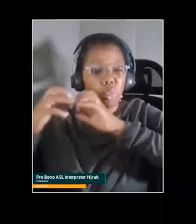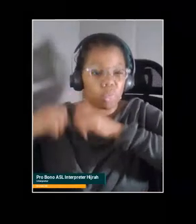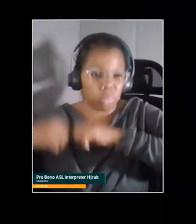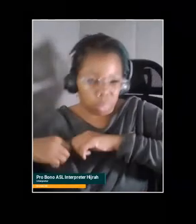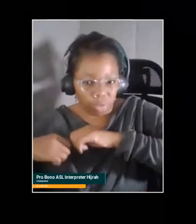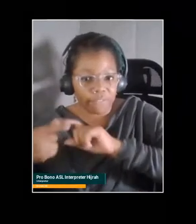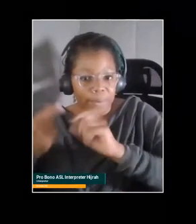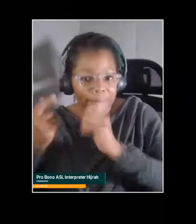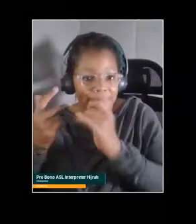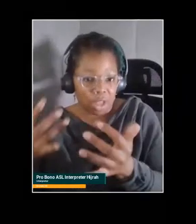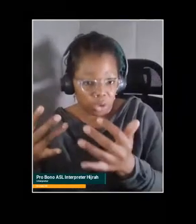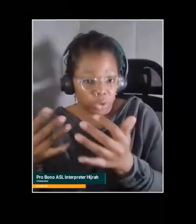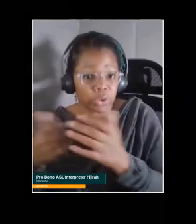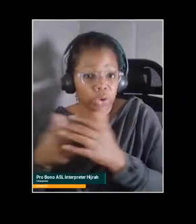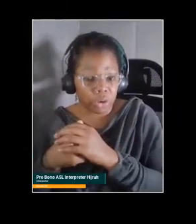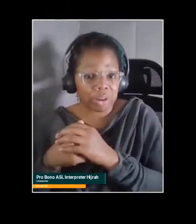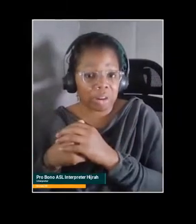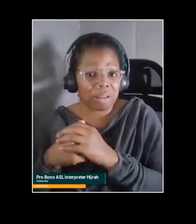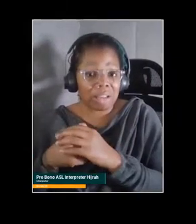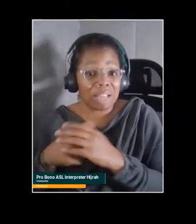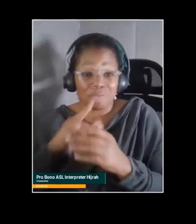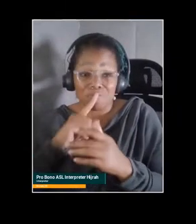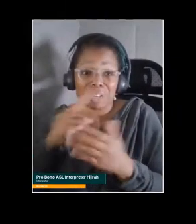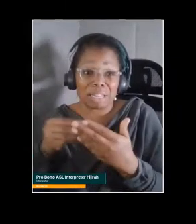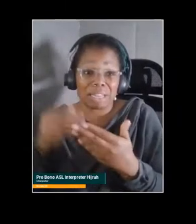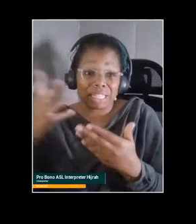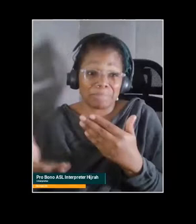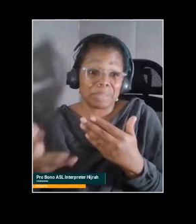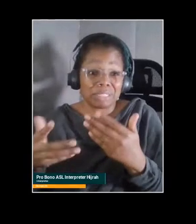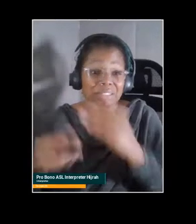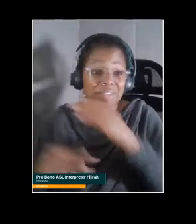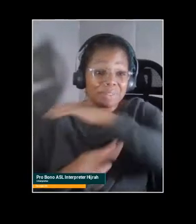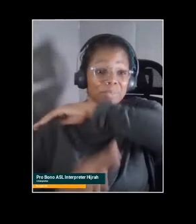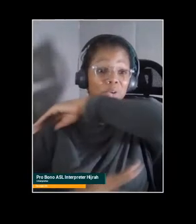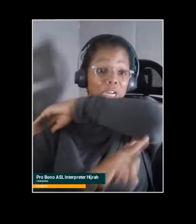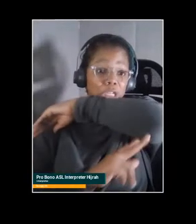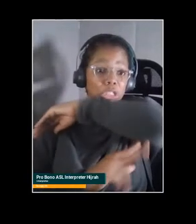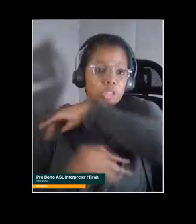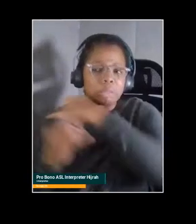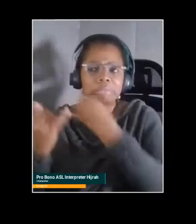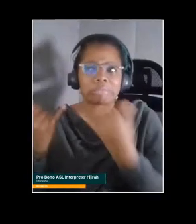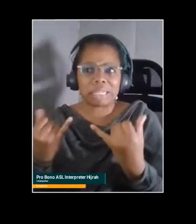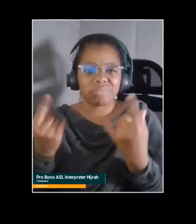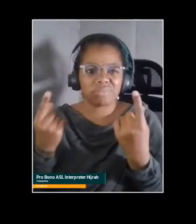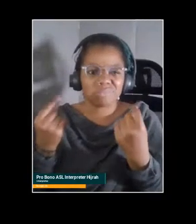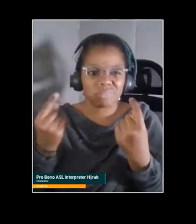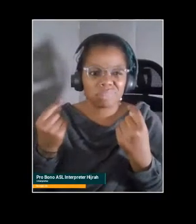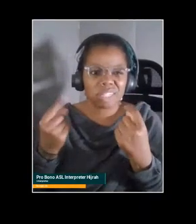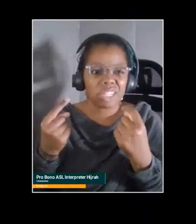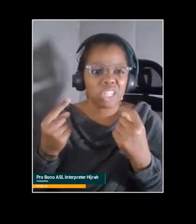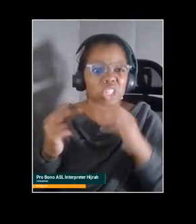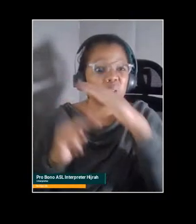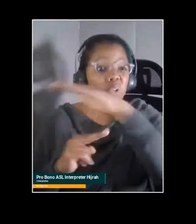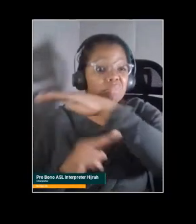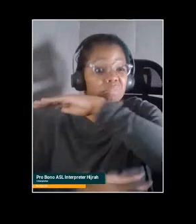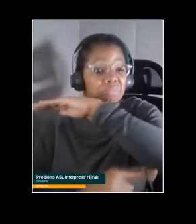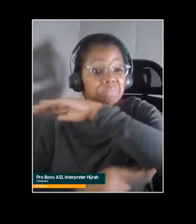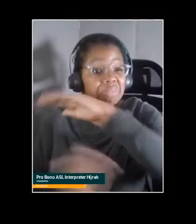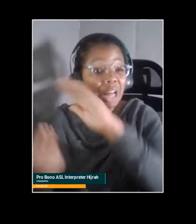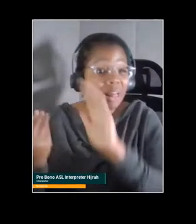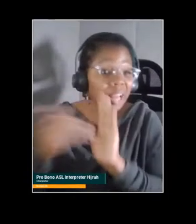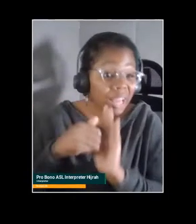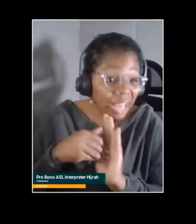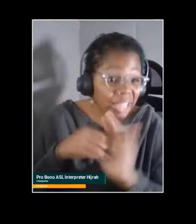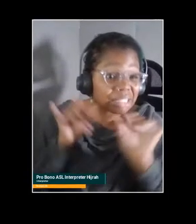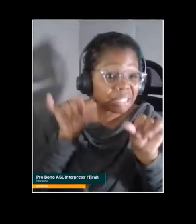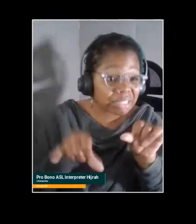fire. And it was a very expensive bridge to build. And so the question is, you know, do we rebuild that bridge in the same way, or